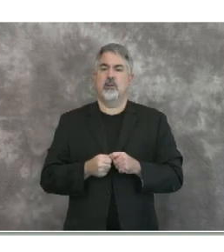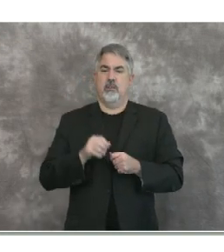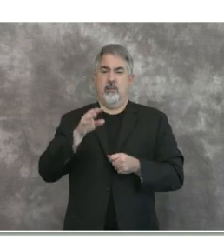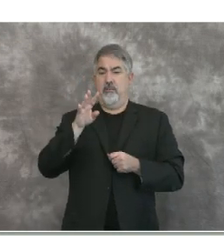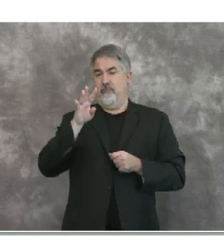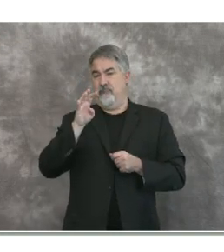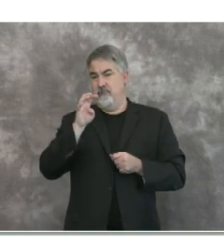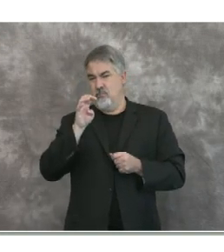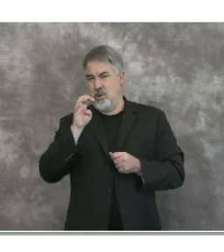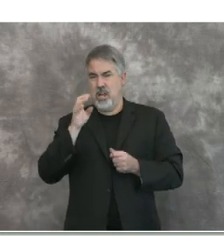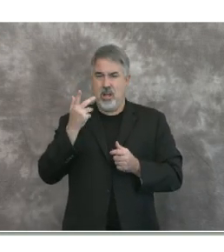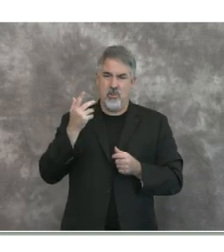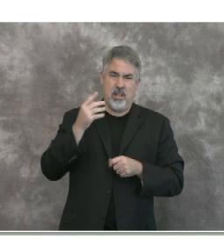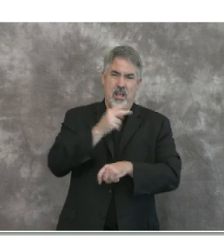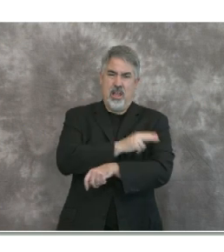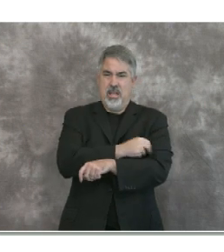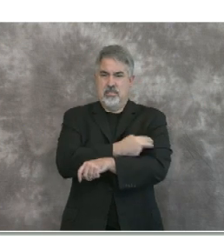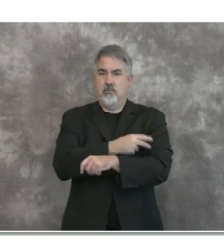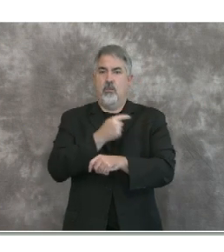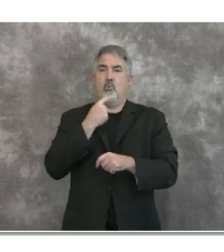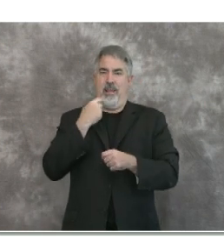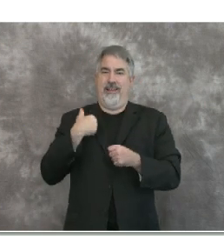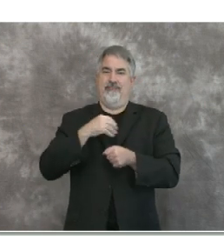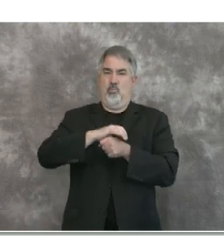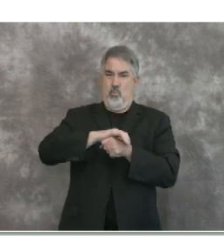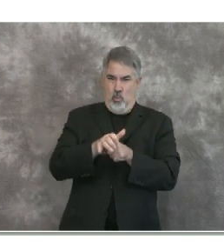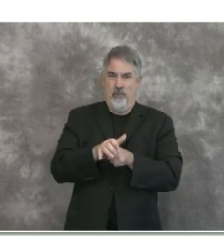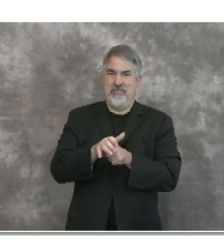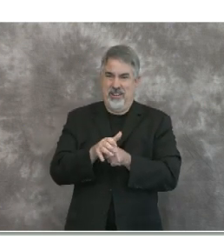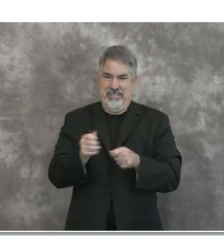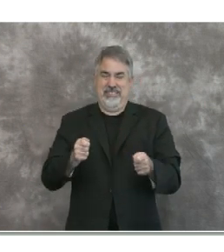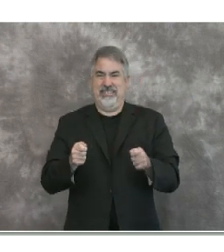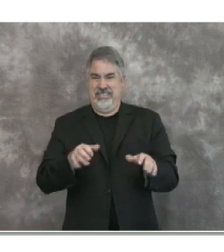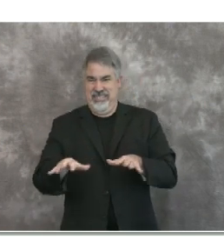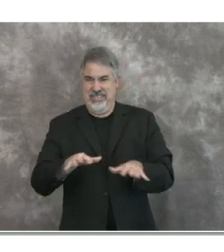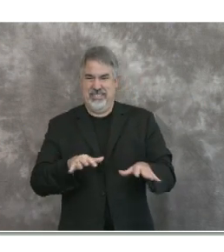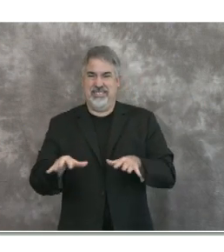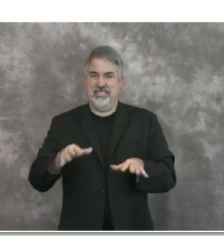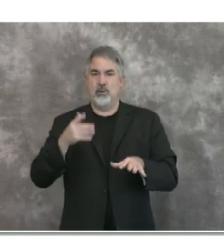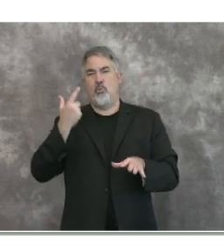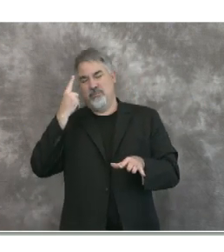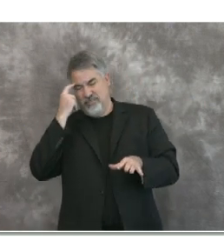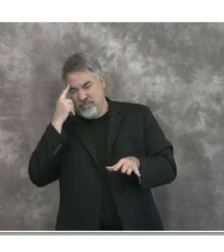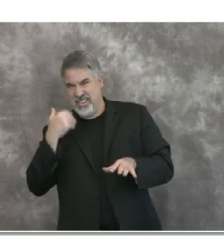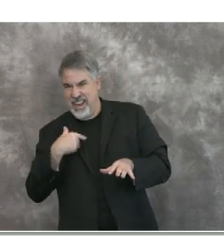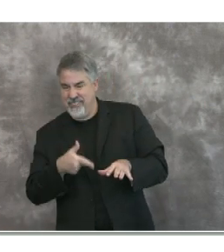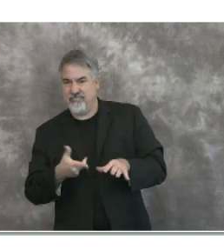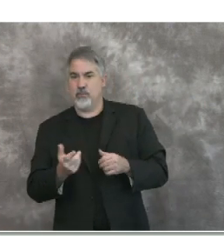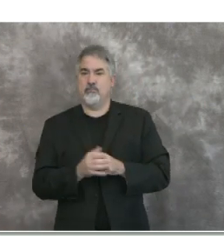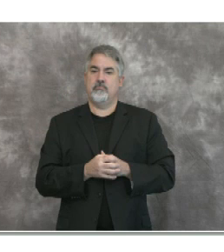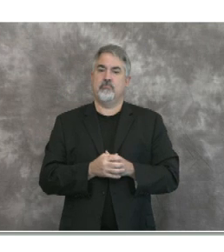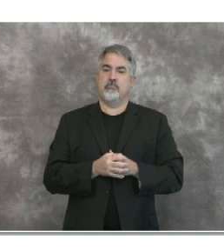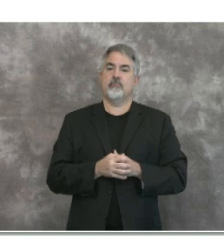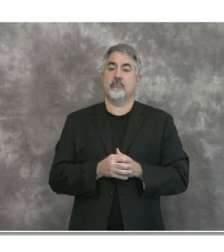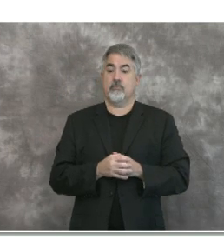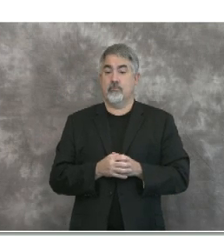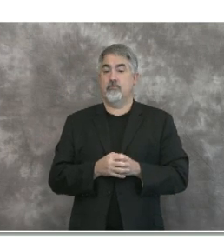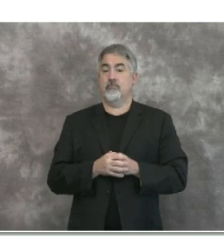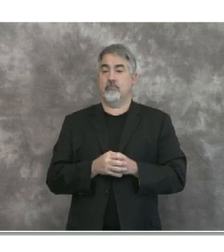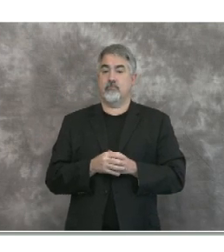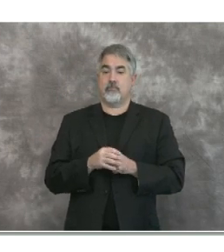hospital patients that are COVID positive or COVID suspected in our area healthcare systems. And again, this